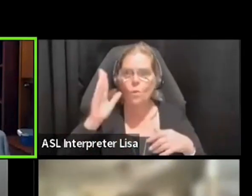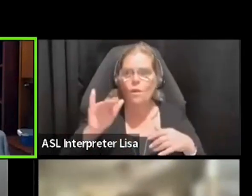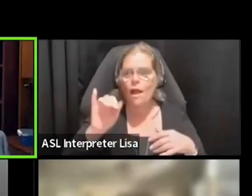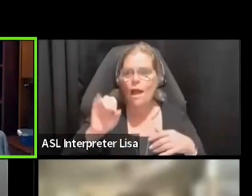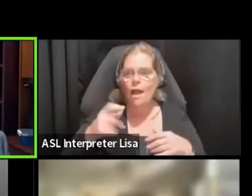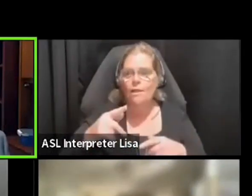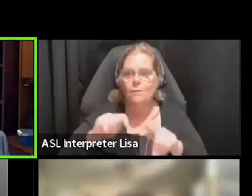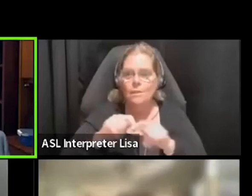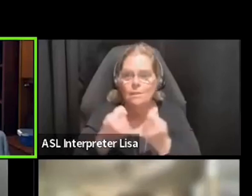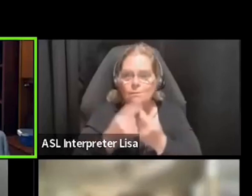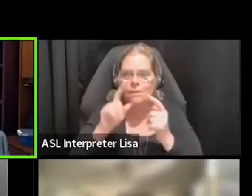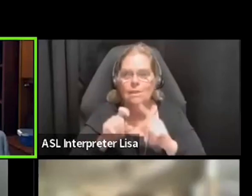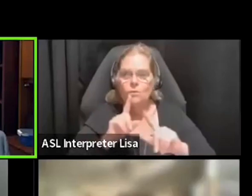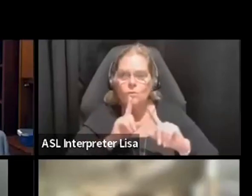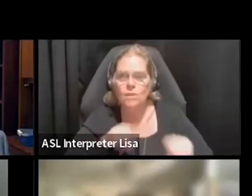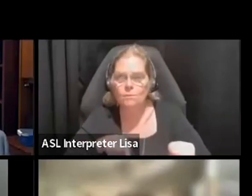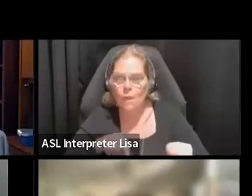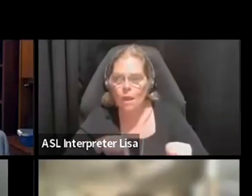the